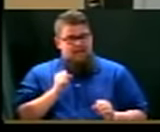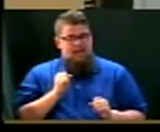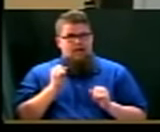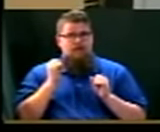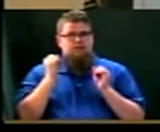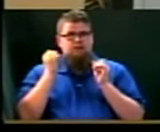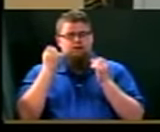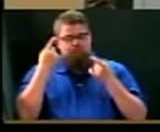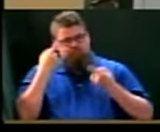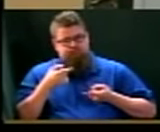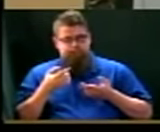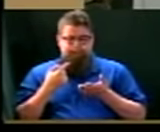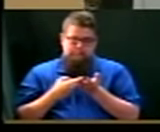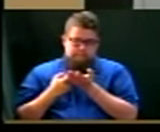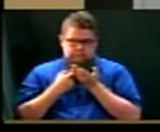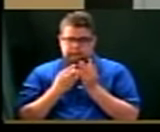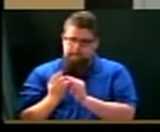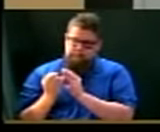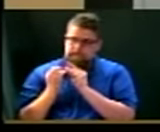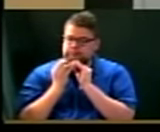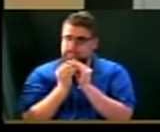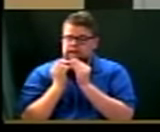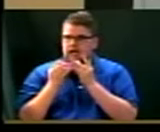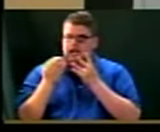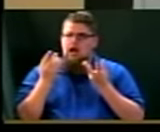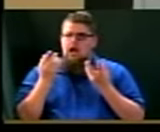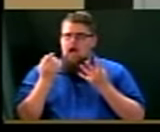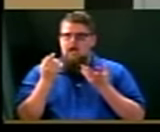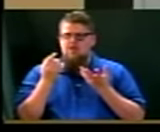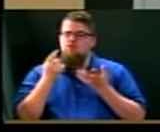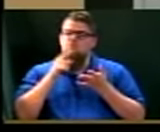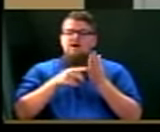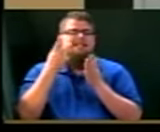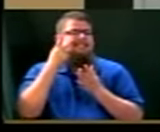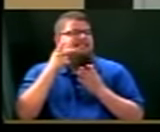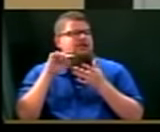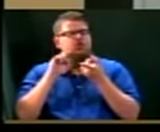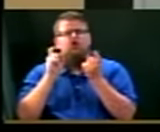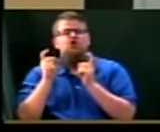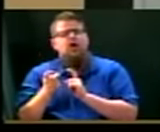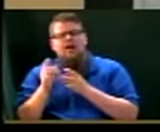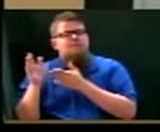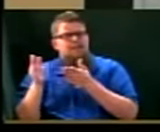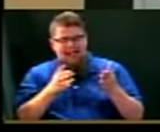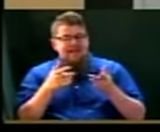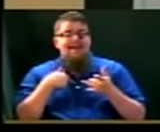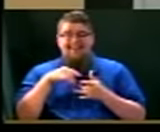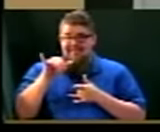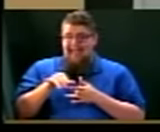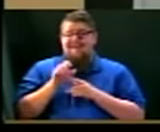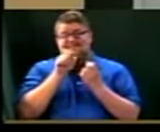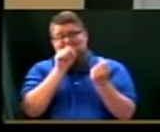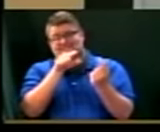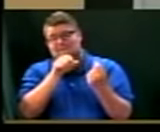collaborate on what we would like to see, so that we are giving that direction to the staff. But